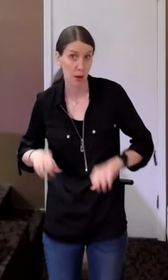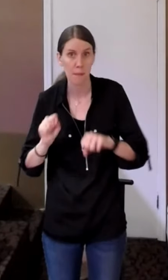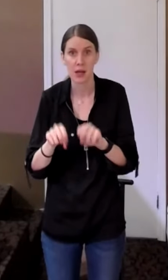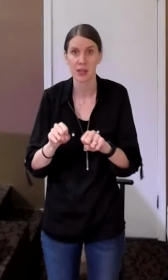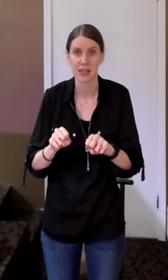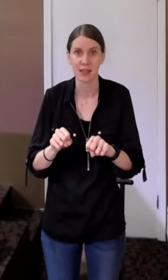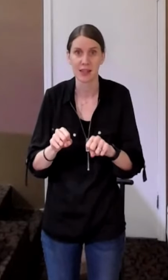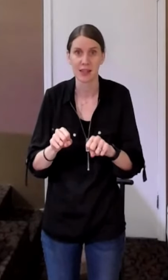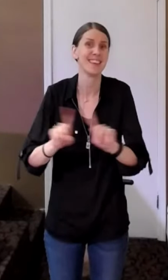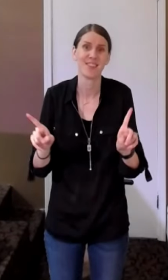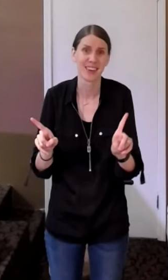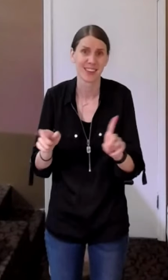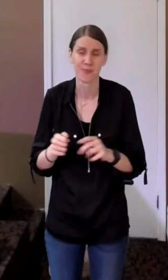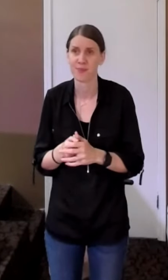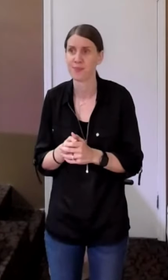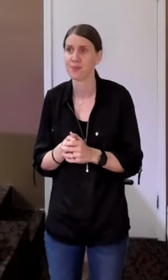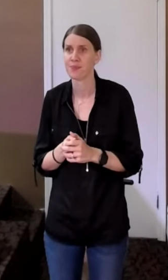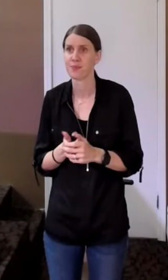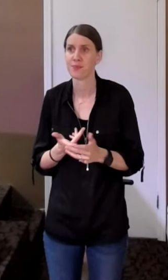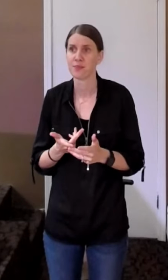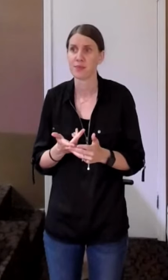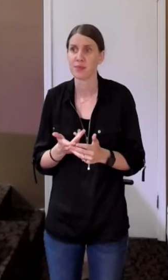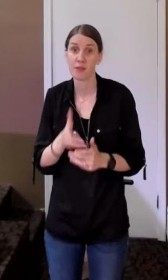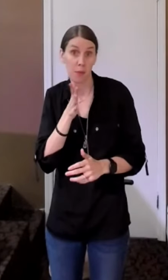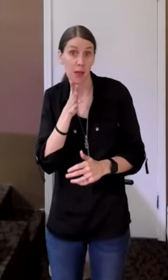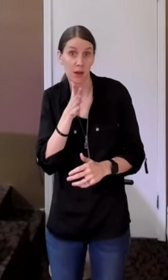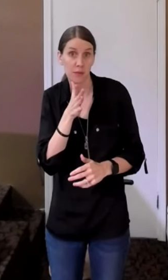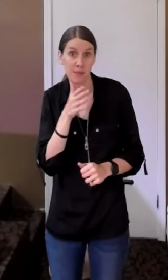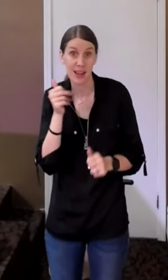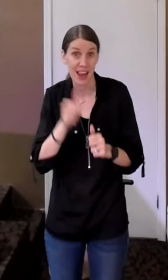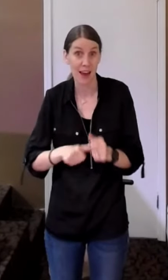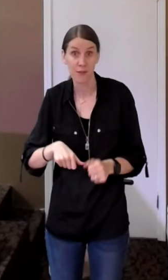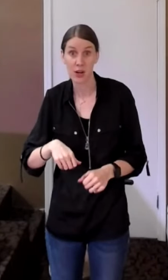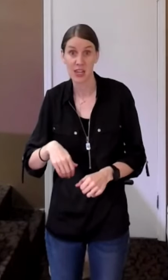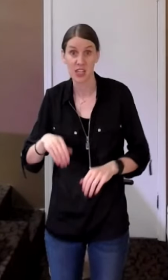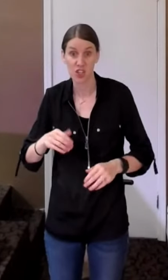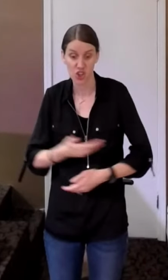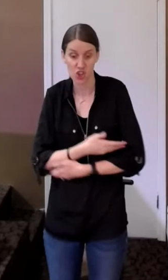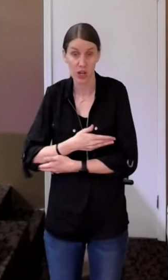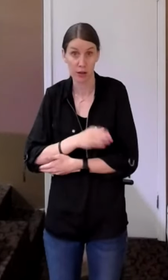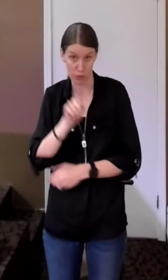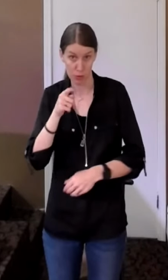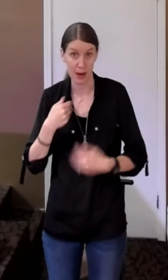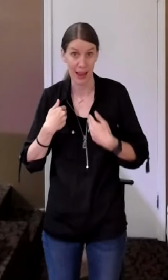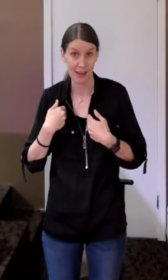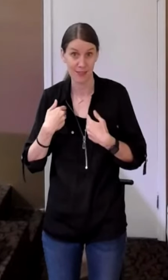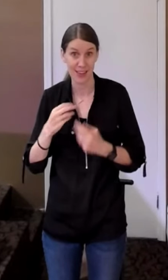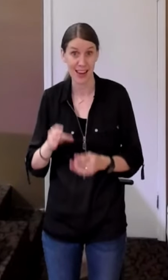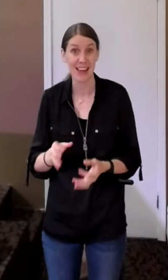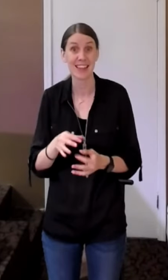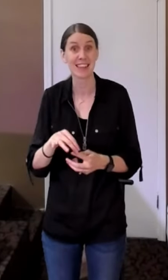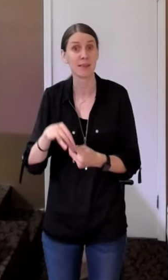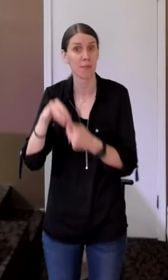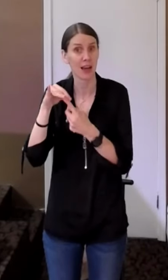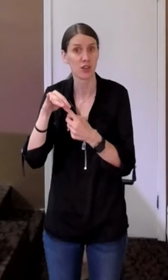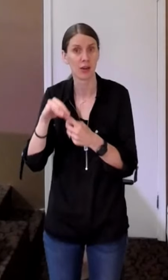abilities, you know, and for mothers, every child you have is unique. So